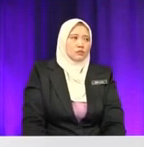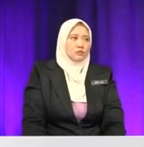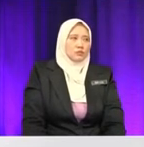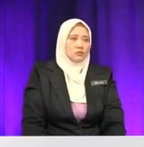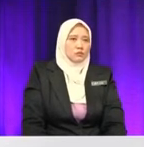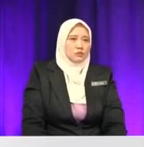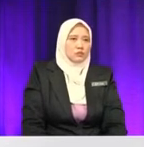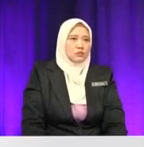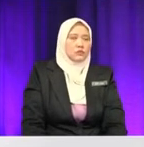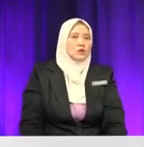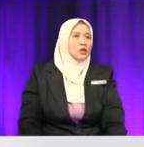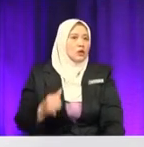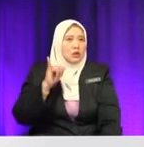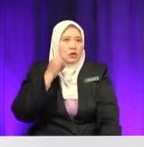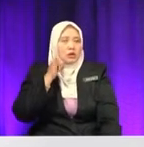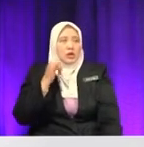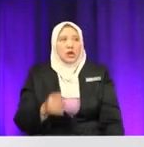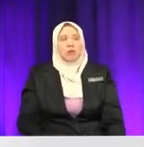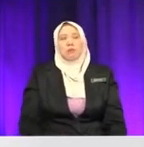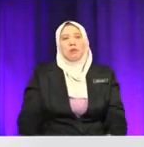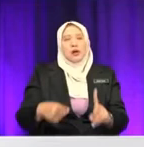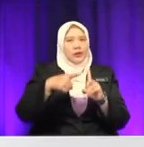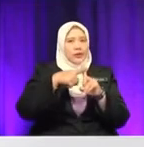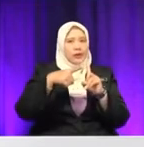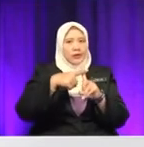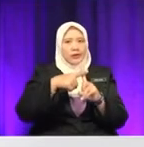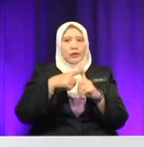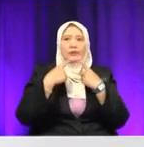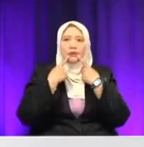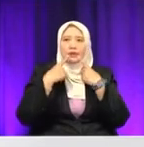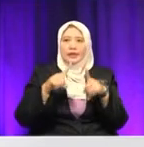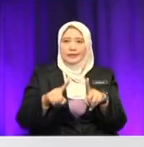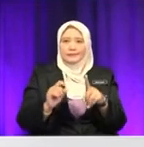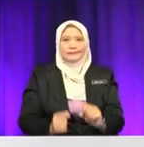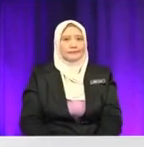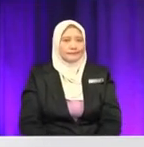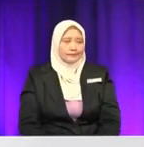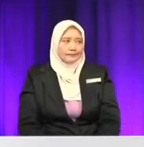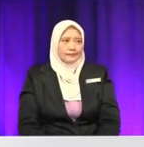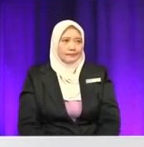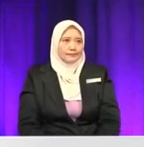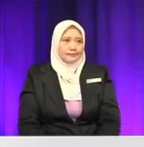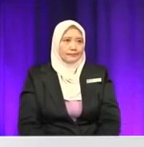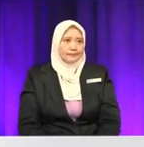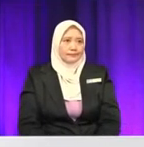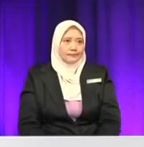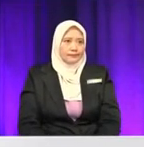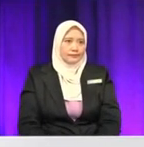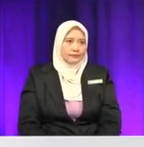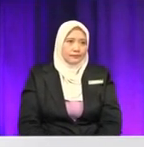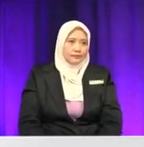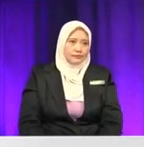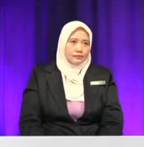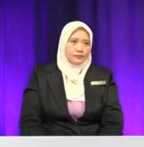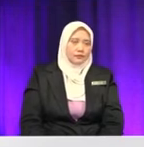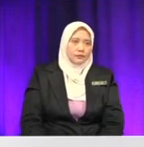color. Yellow is positivity. Okay. Okay. Continue. My BA is